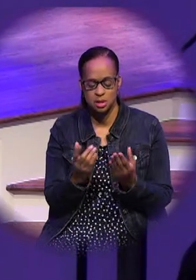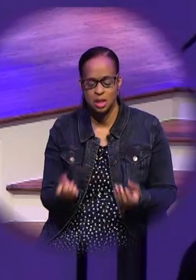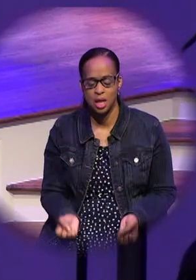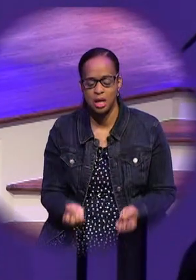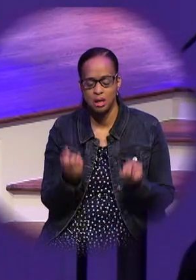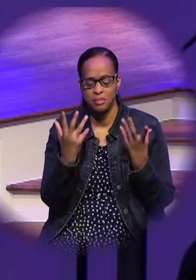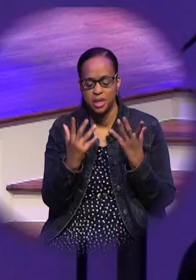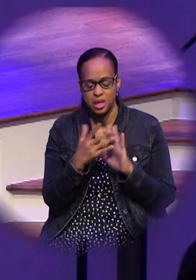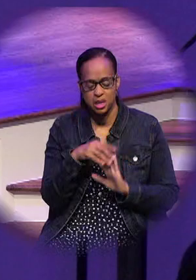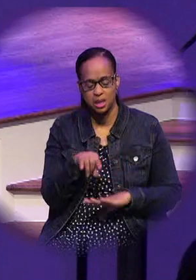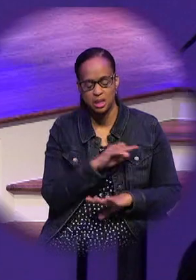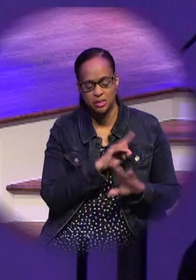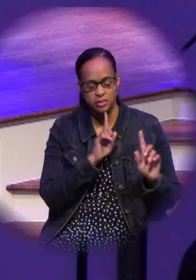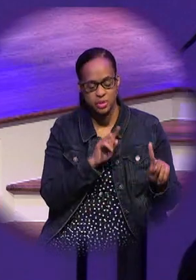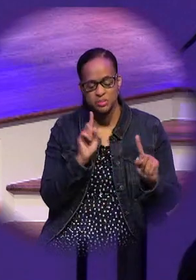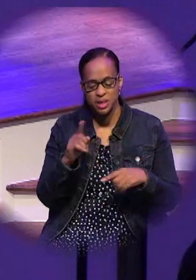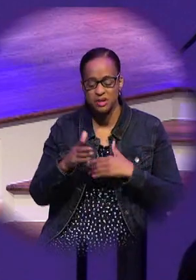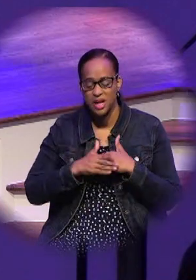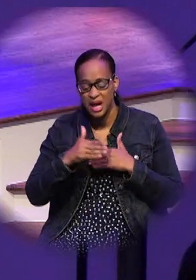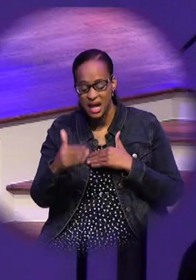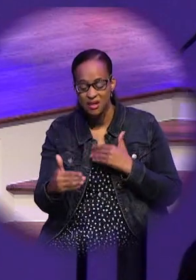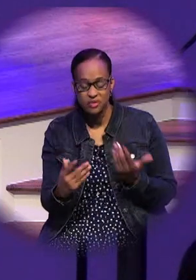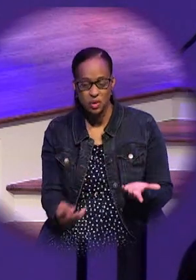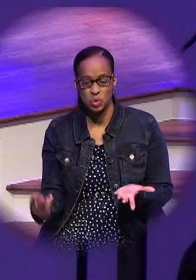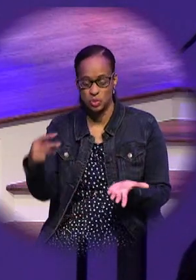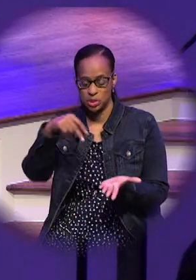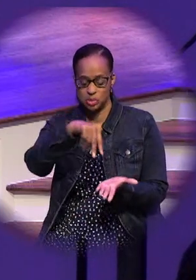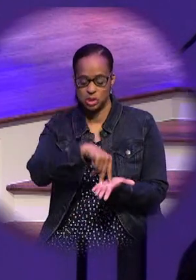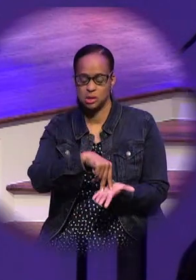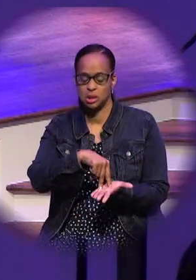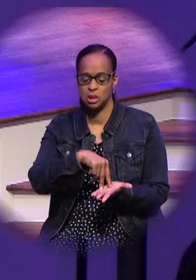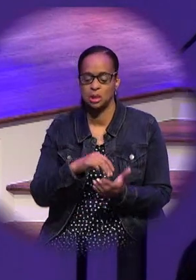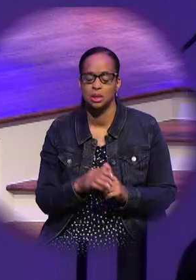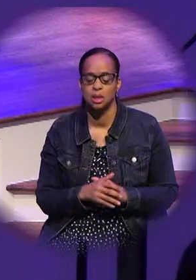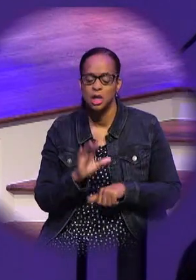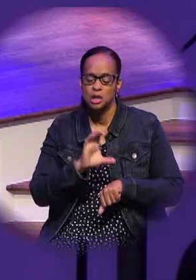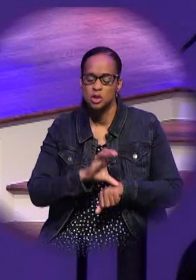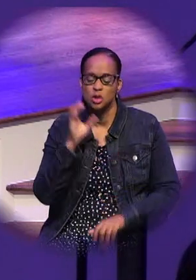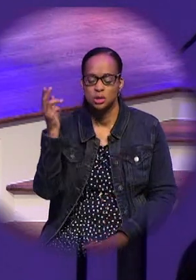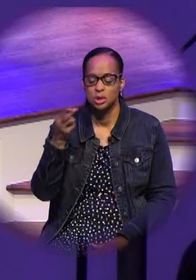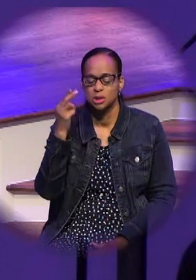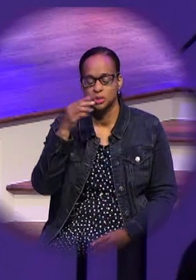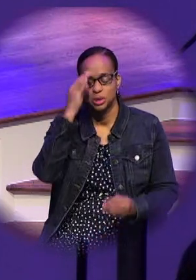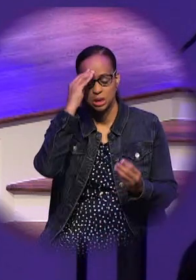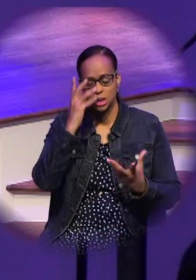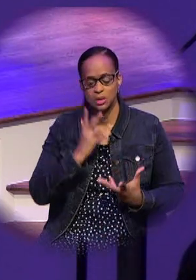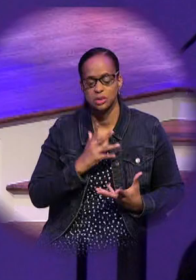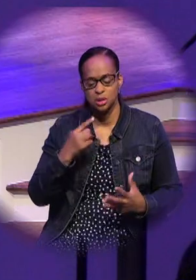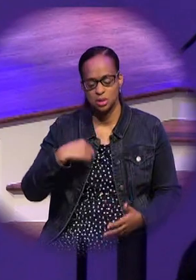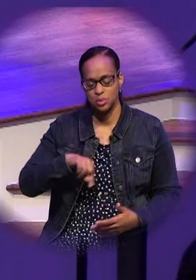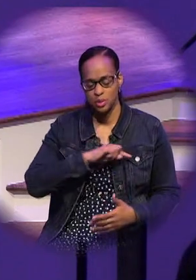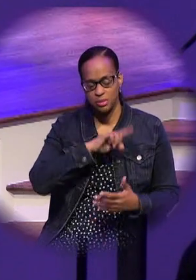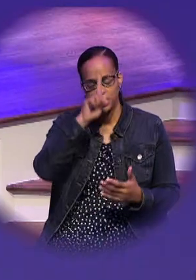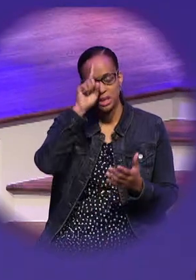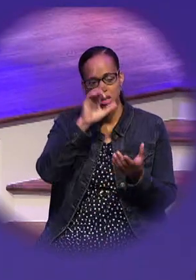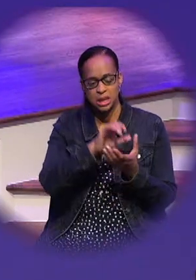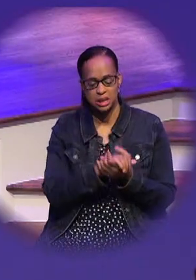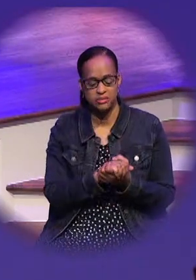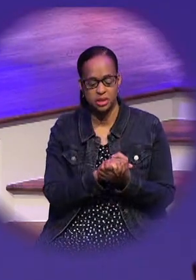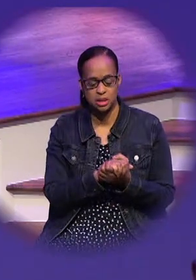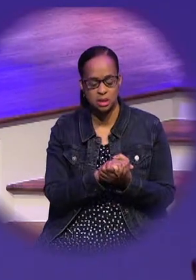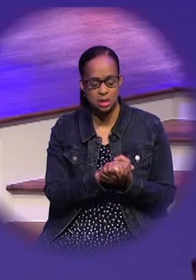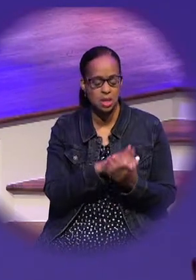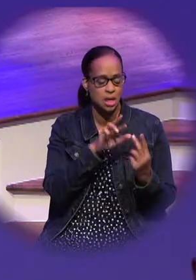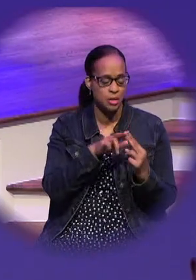Nicodemus responded after the resurrection. Church history tells us he believed. Whether